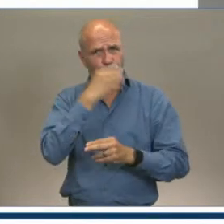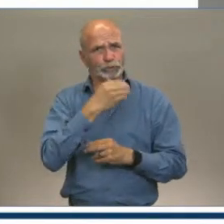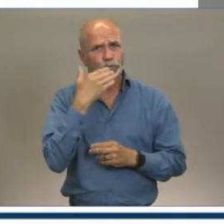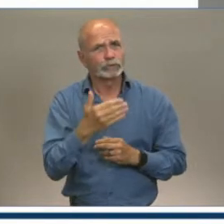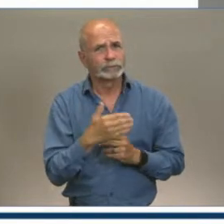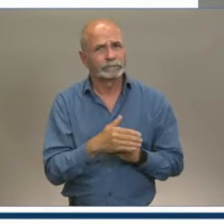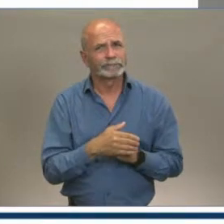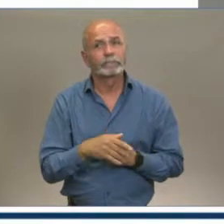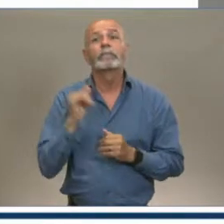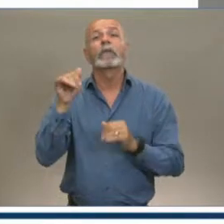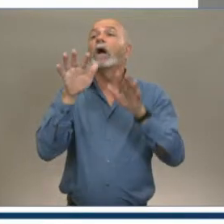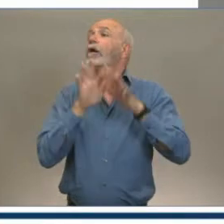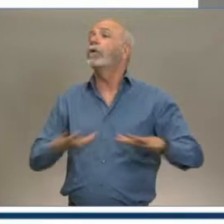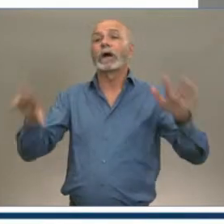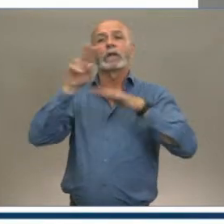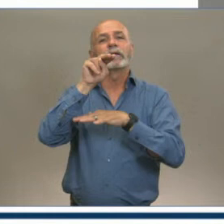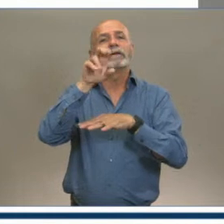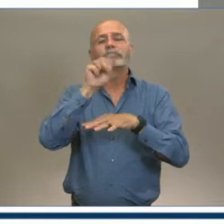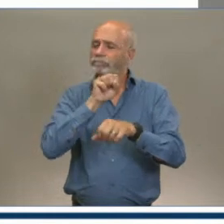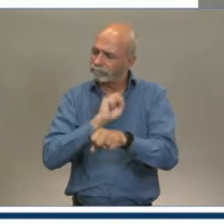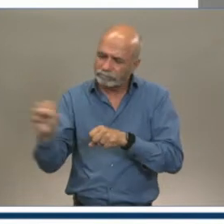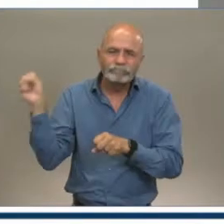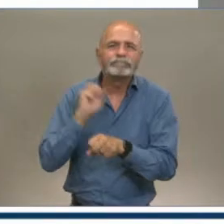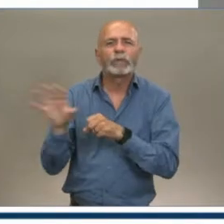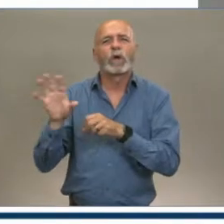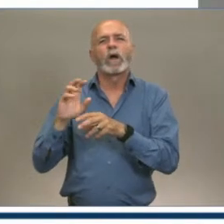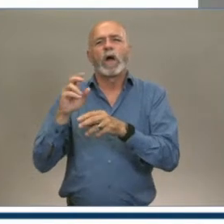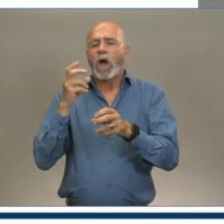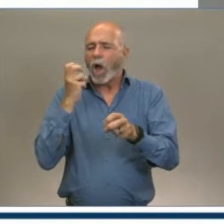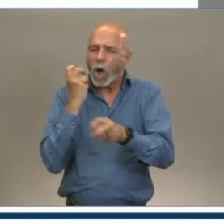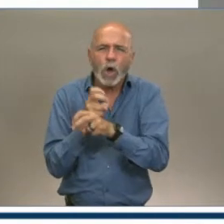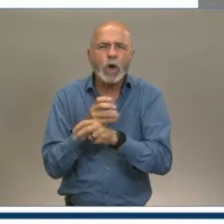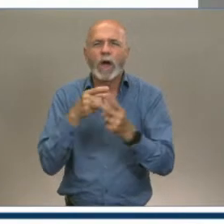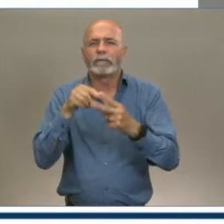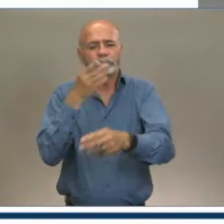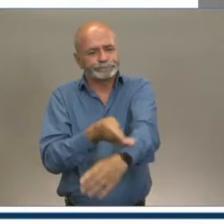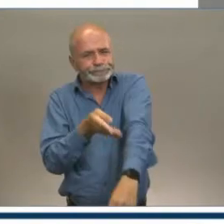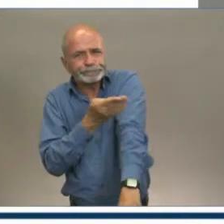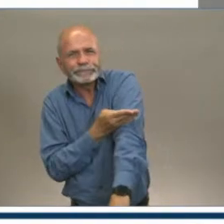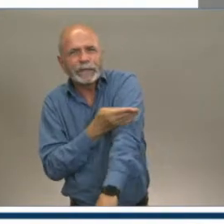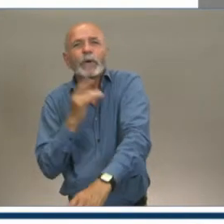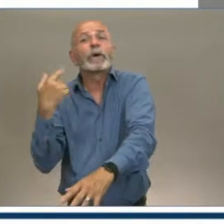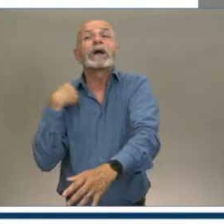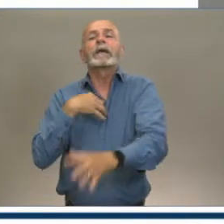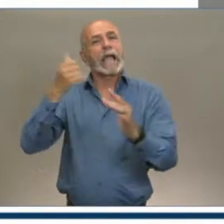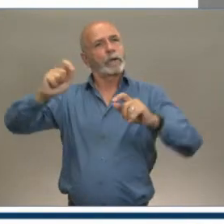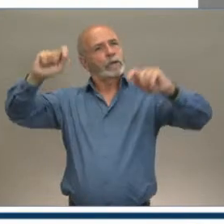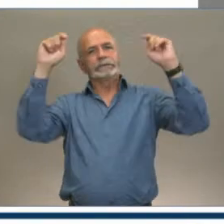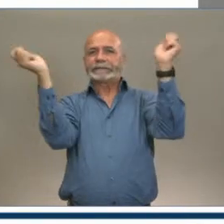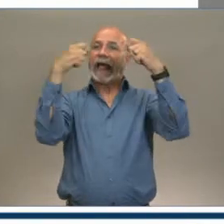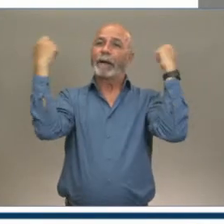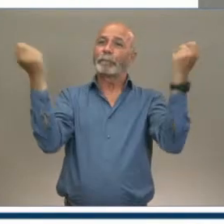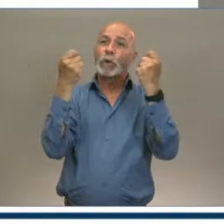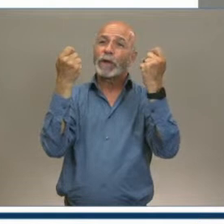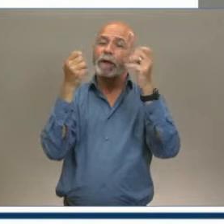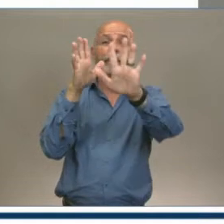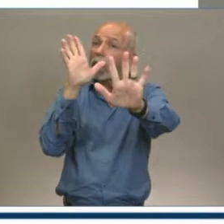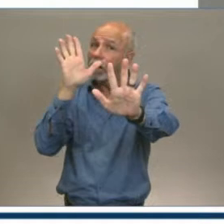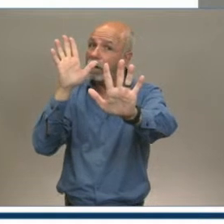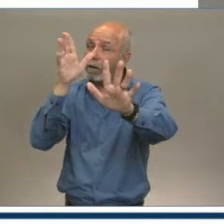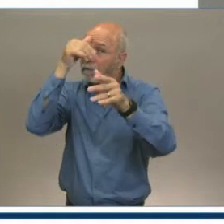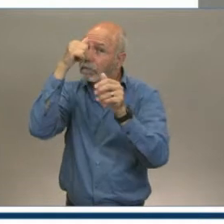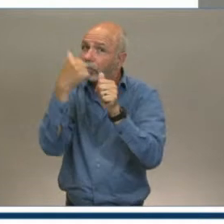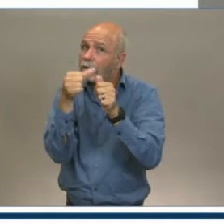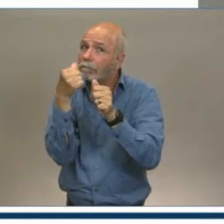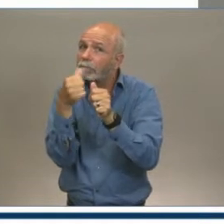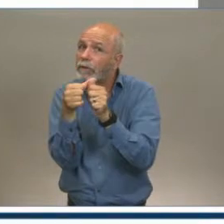working hard and we're making progress. So we need to celebrate that, but let's also stay cautious. We still have